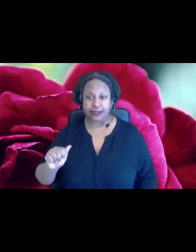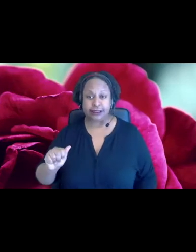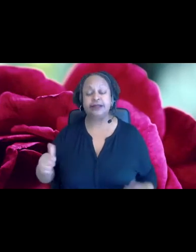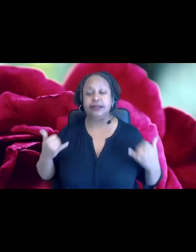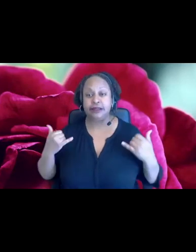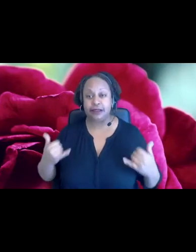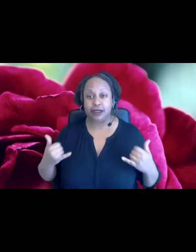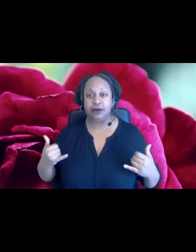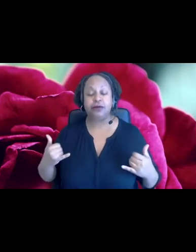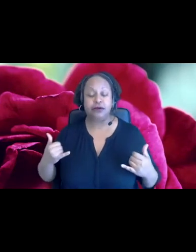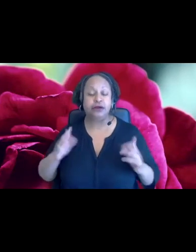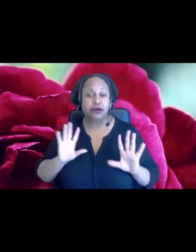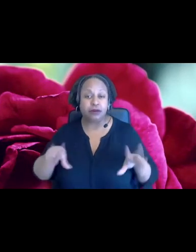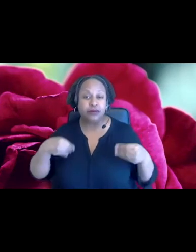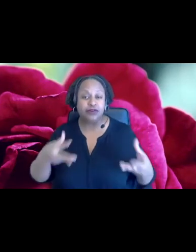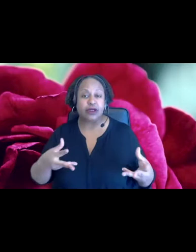some